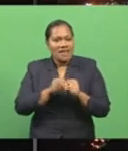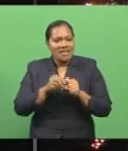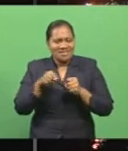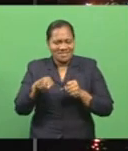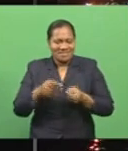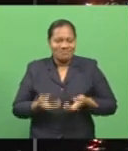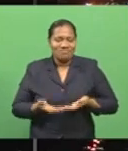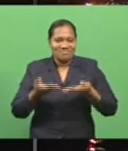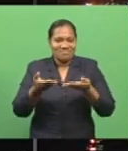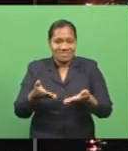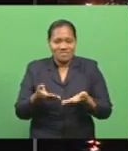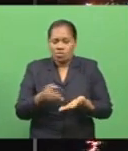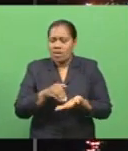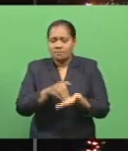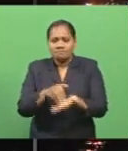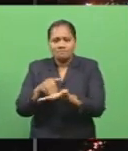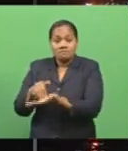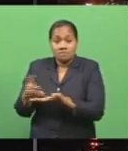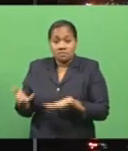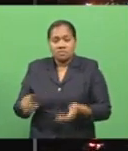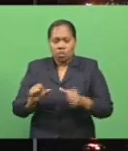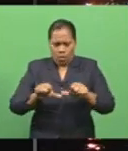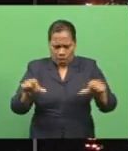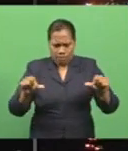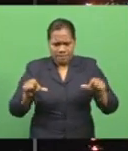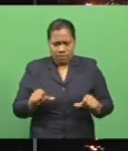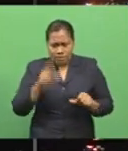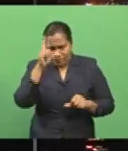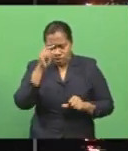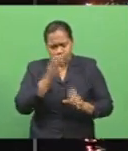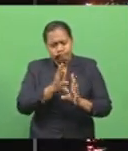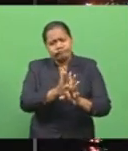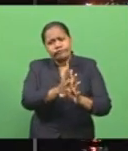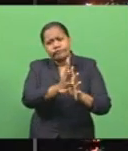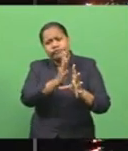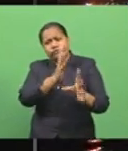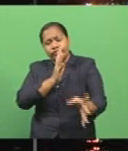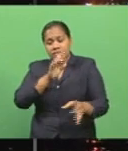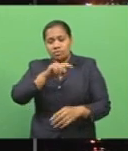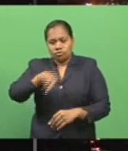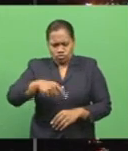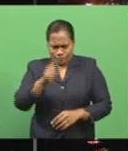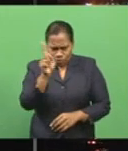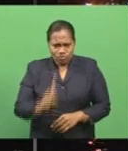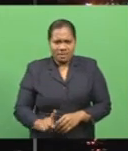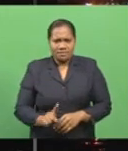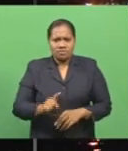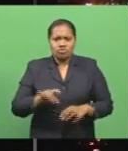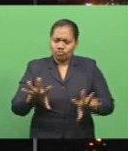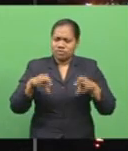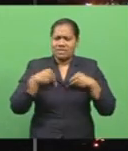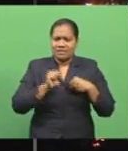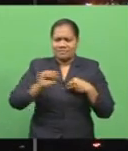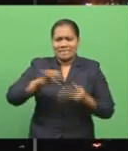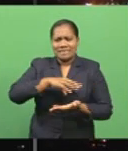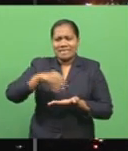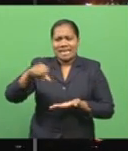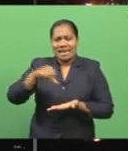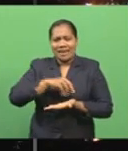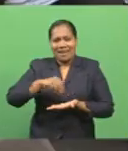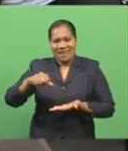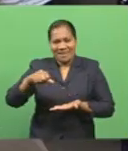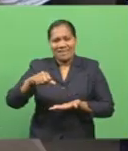seen lining up outside the Ministry of Agriculture headquarters in Suva from early today to get their seedlings. Karalaini Tavi with the